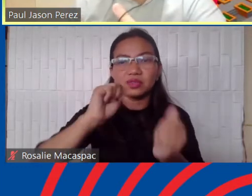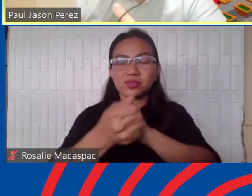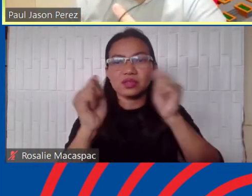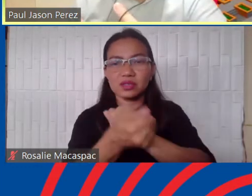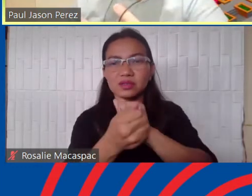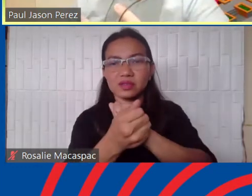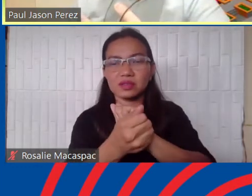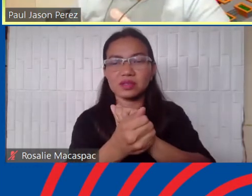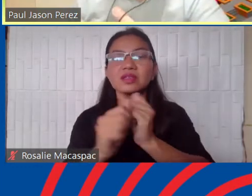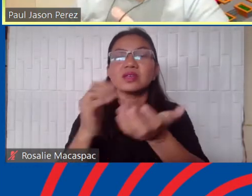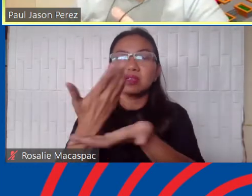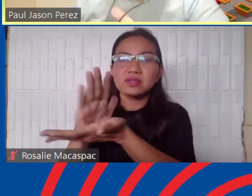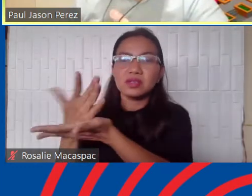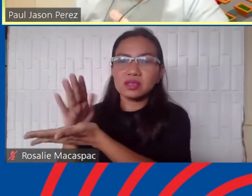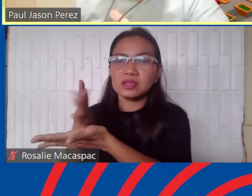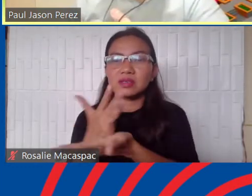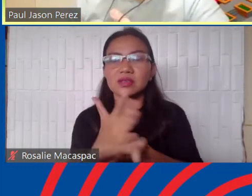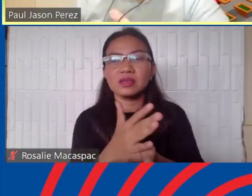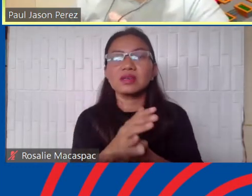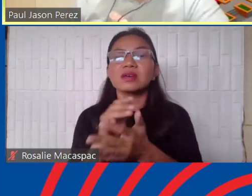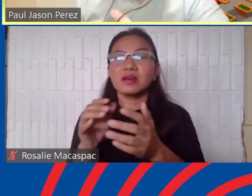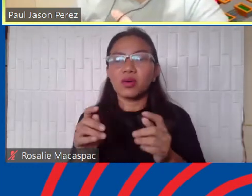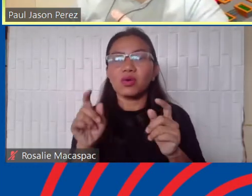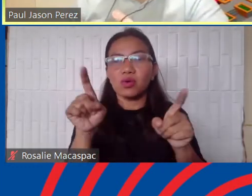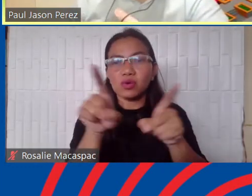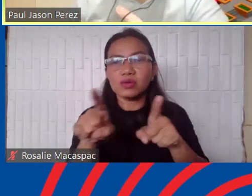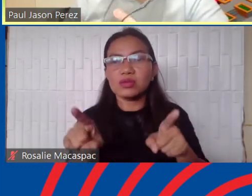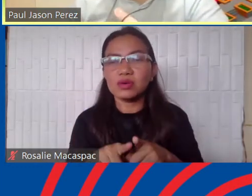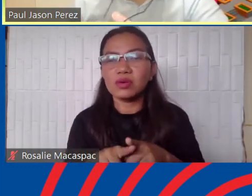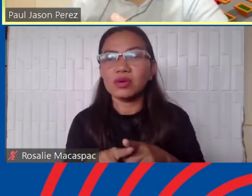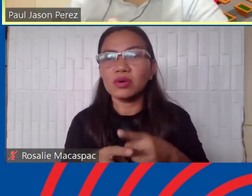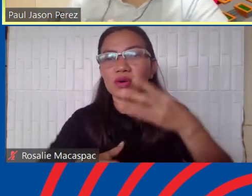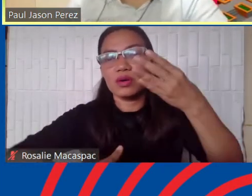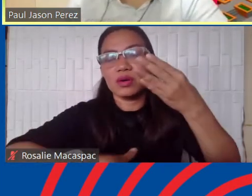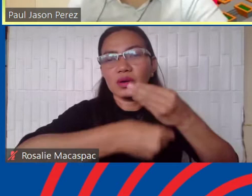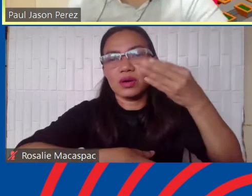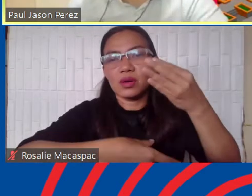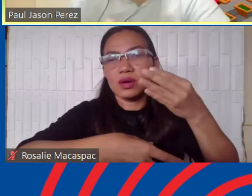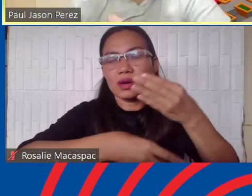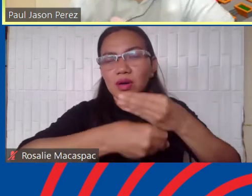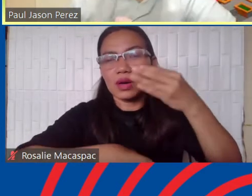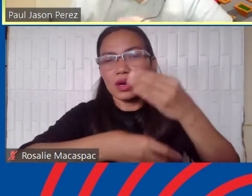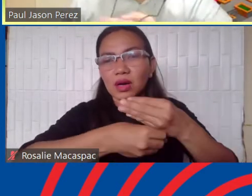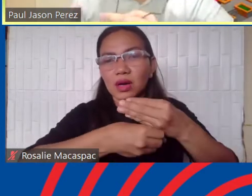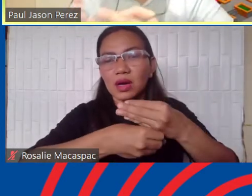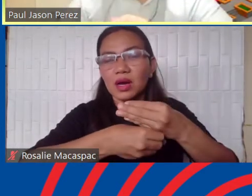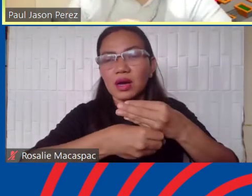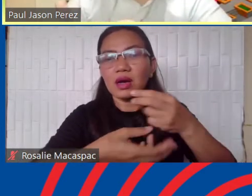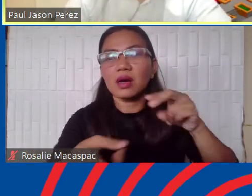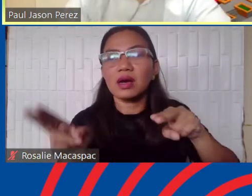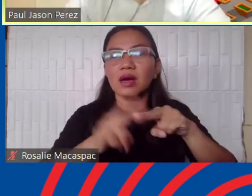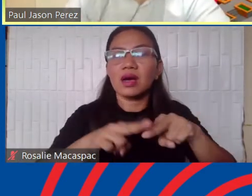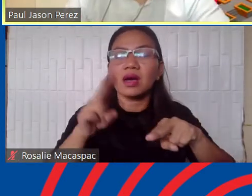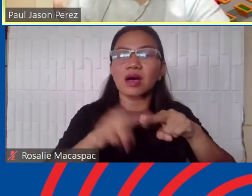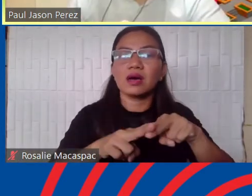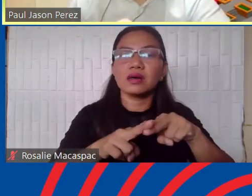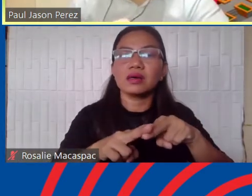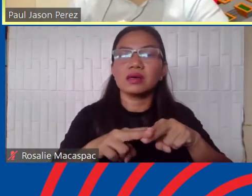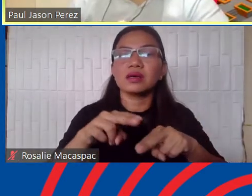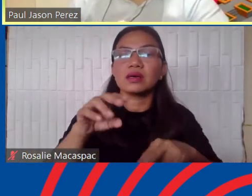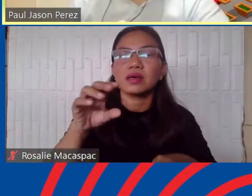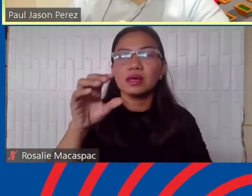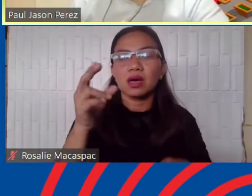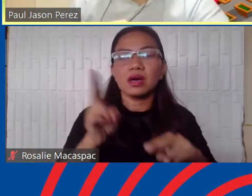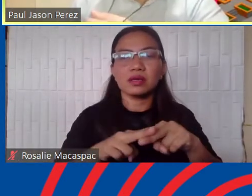it. But at the same time, they have to add to provide attribution, or ibig sabihin they have to cite you as